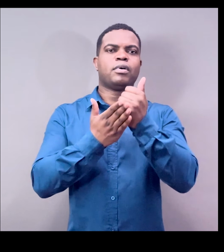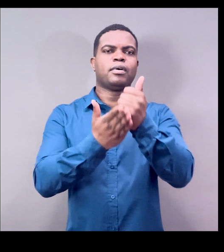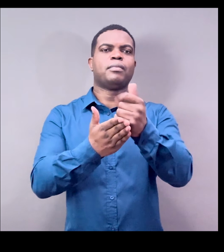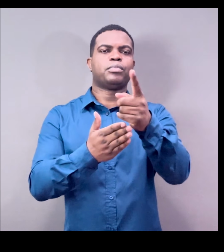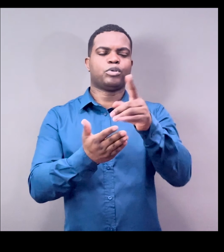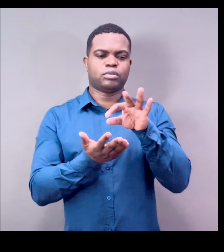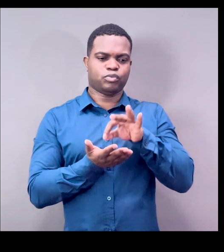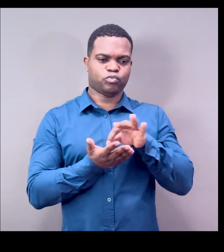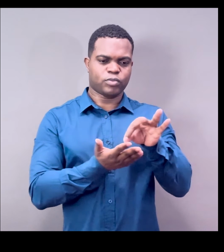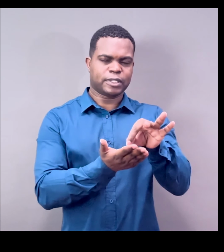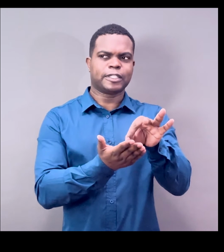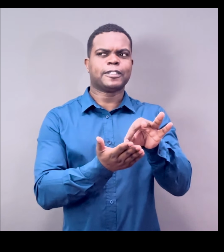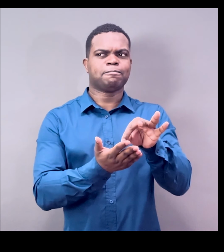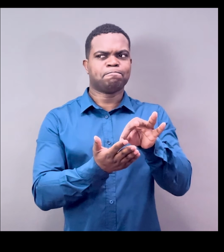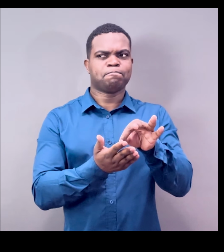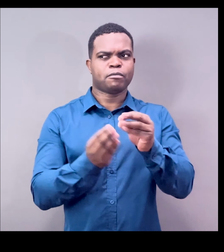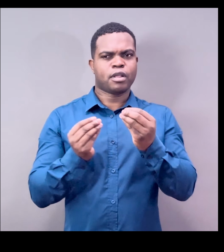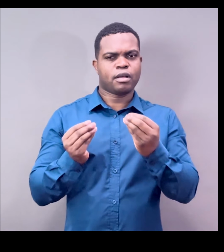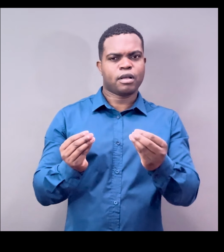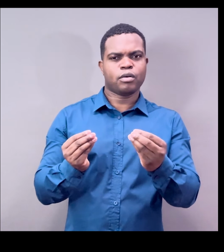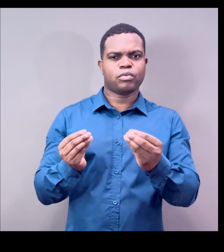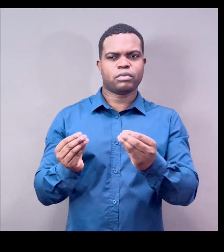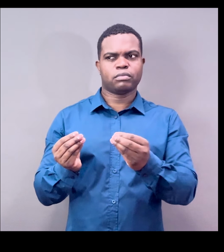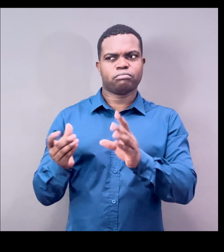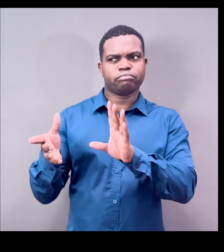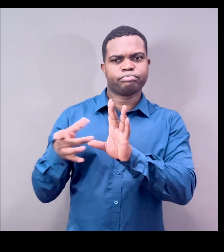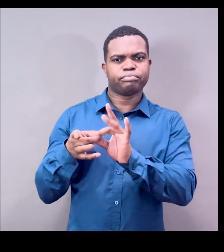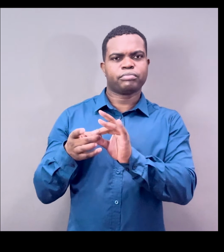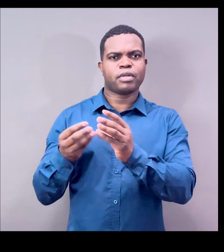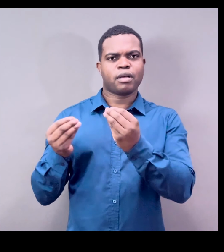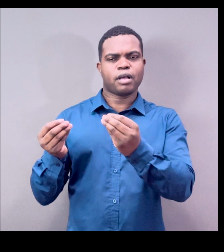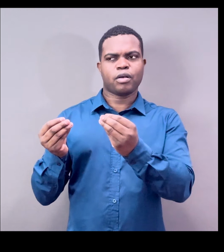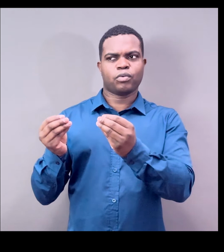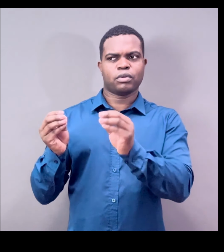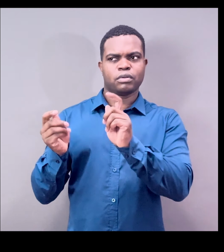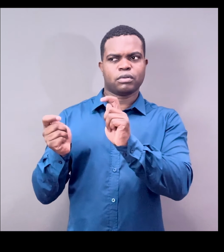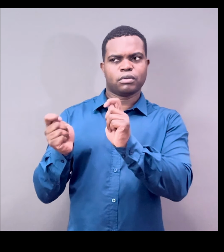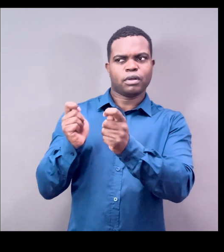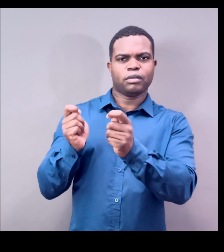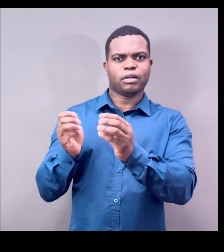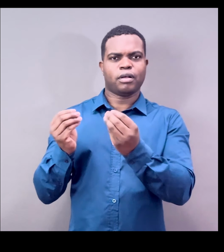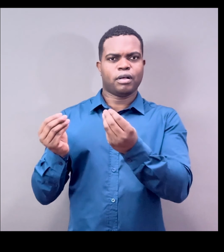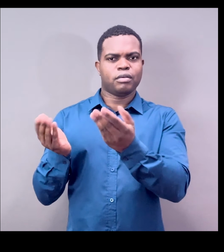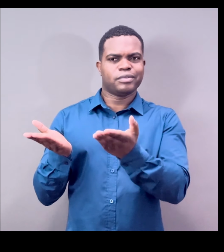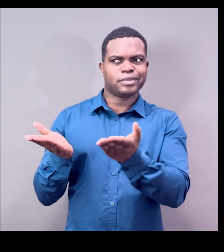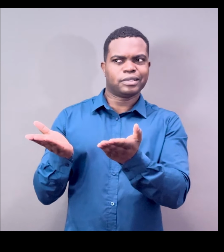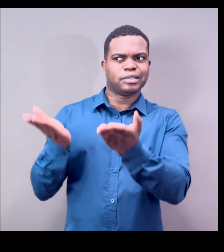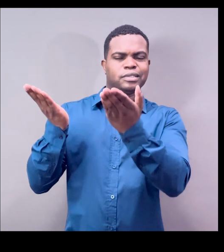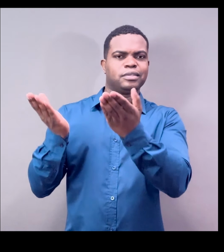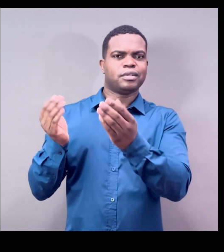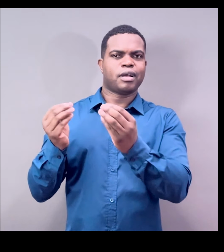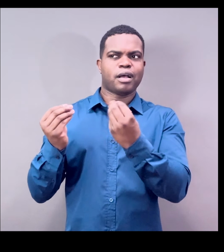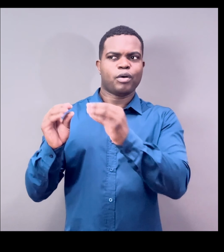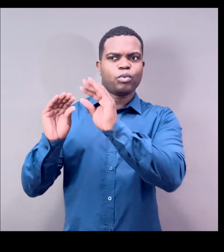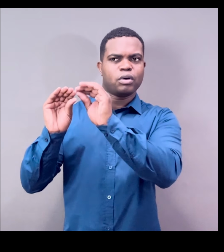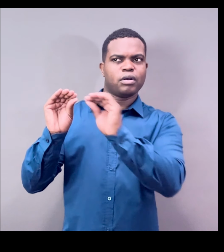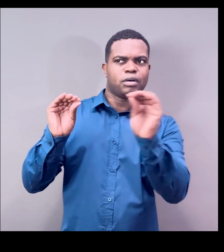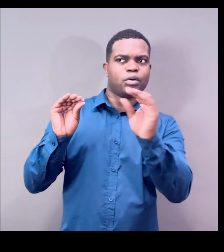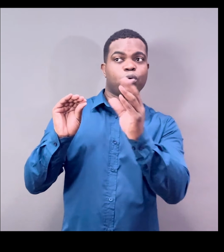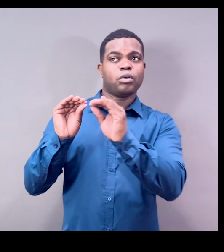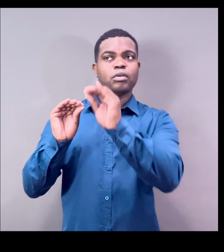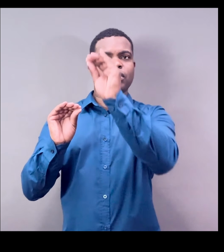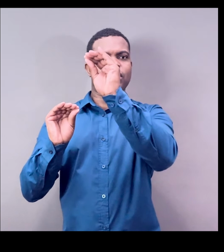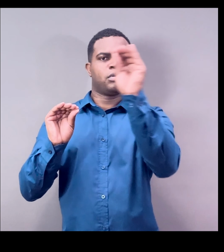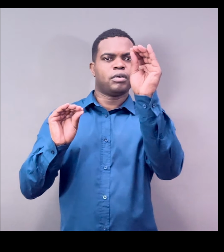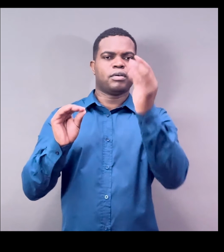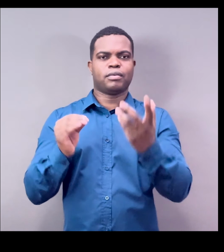to know when some of these stakeholders have moved from this quadrant to another quadrant.